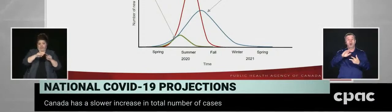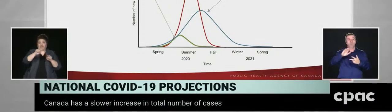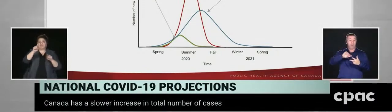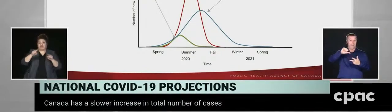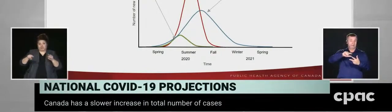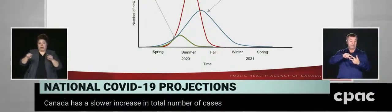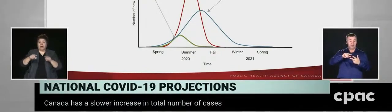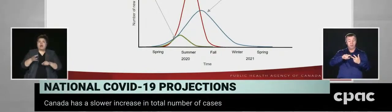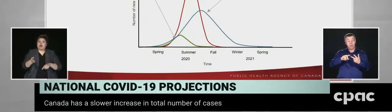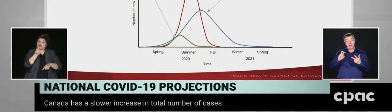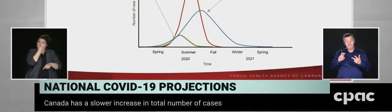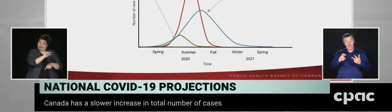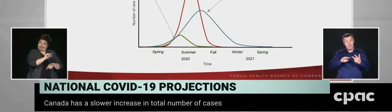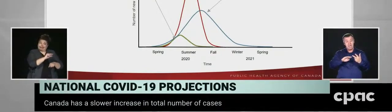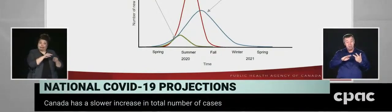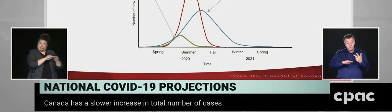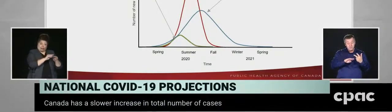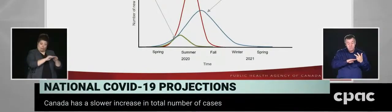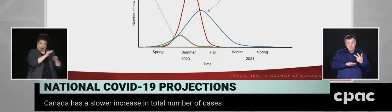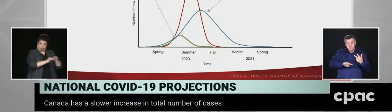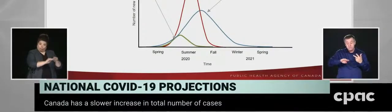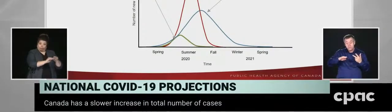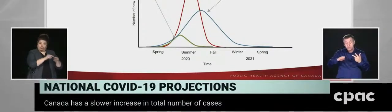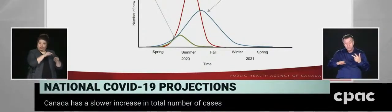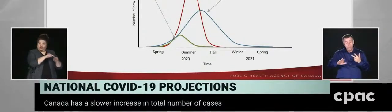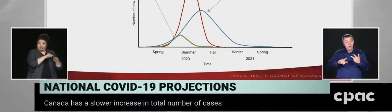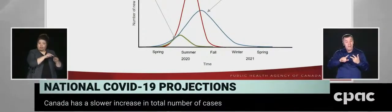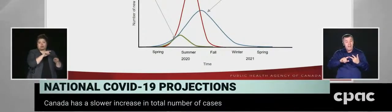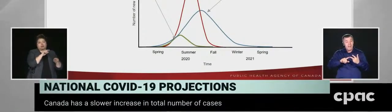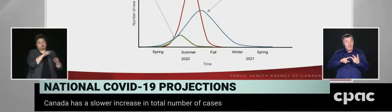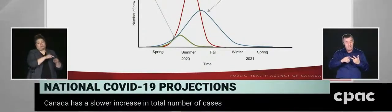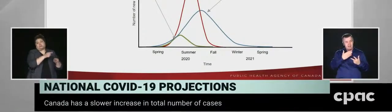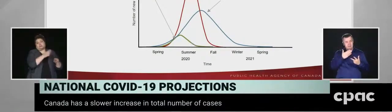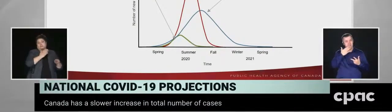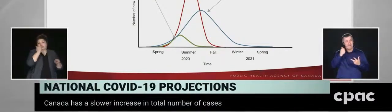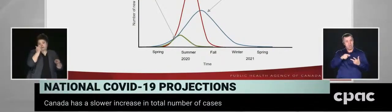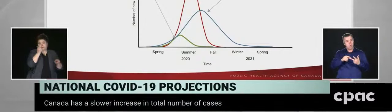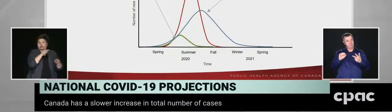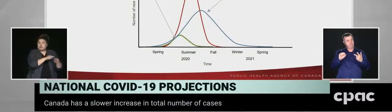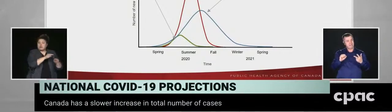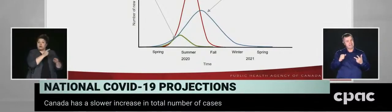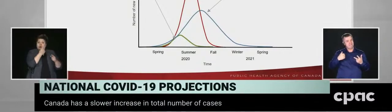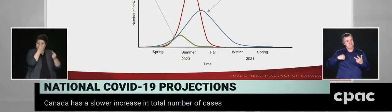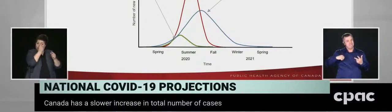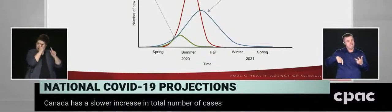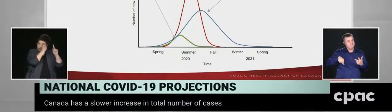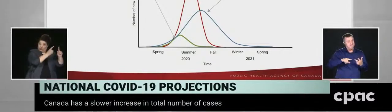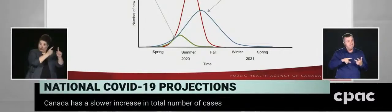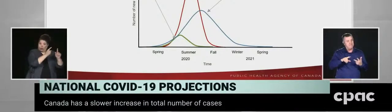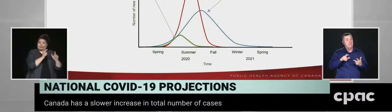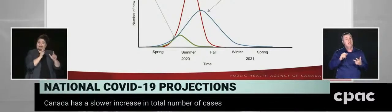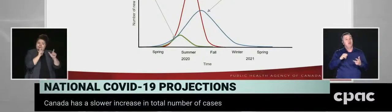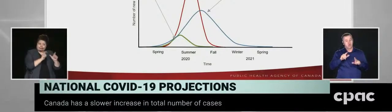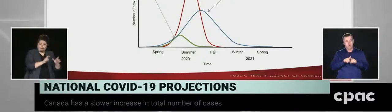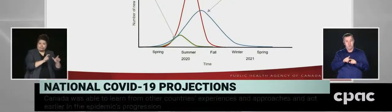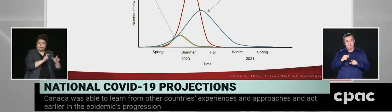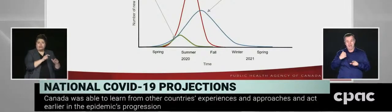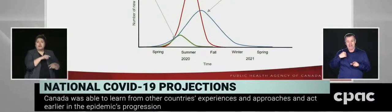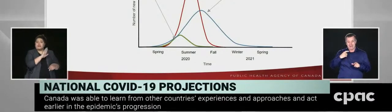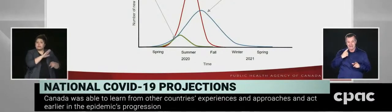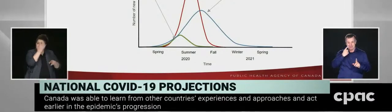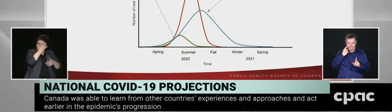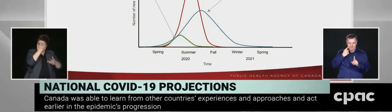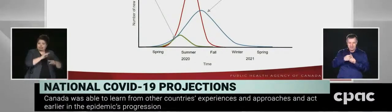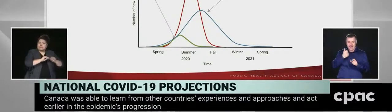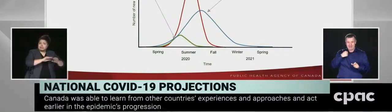best case scenario in which we reach out our objective of epidemic control. So this is the scenario